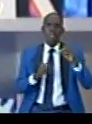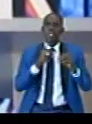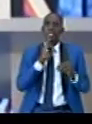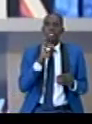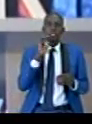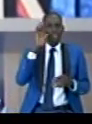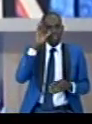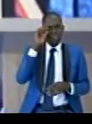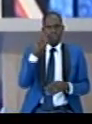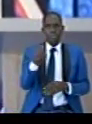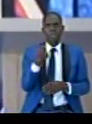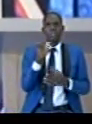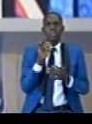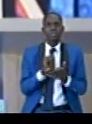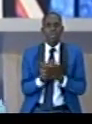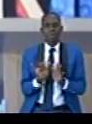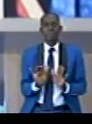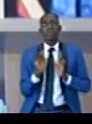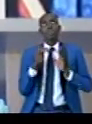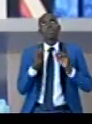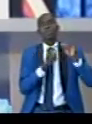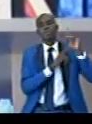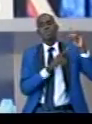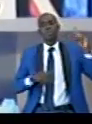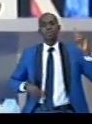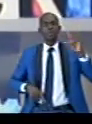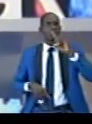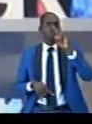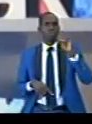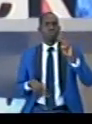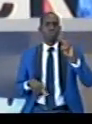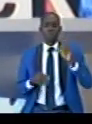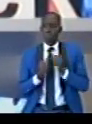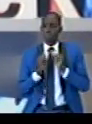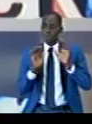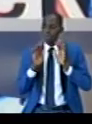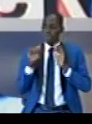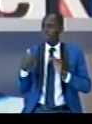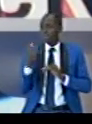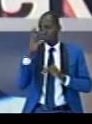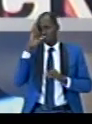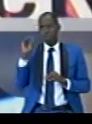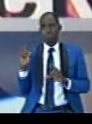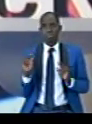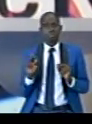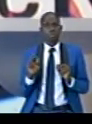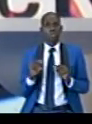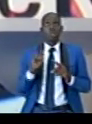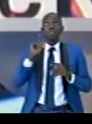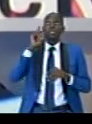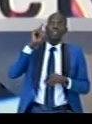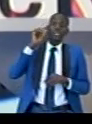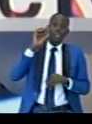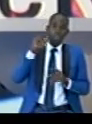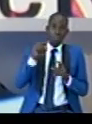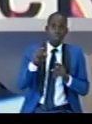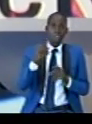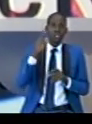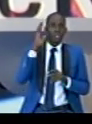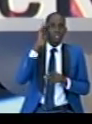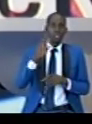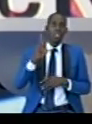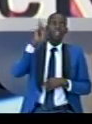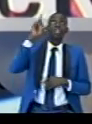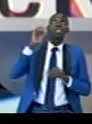he that feareth the Lord without fearing man? Him shall he teach in the way